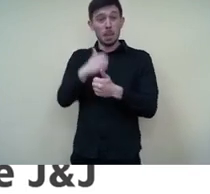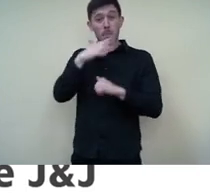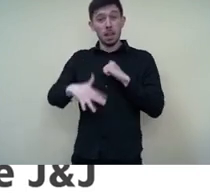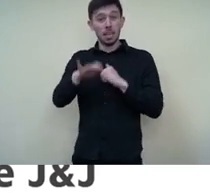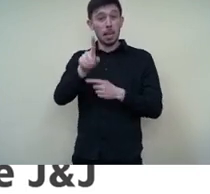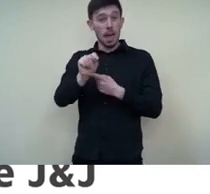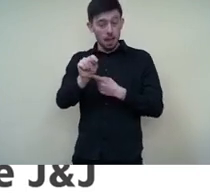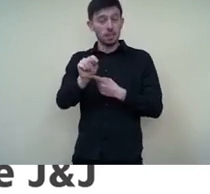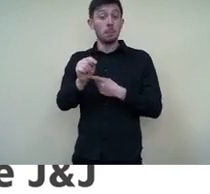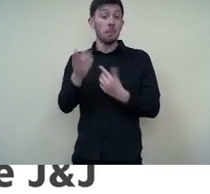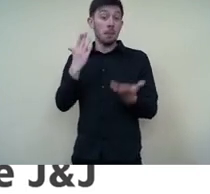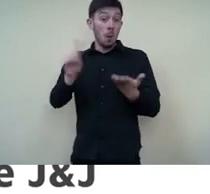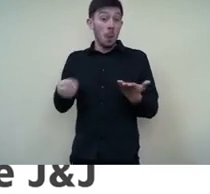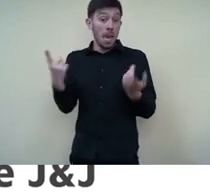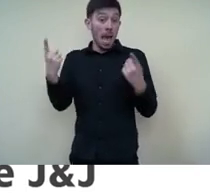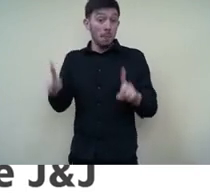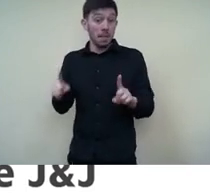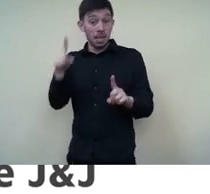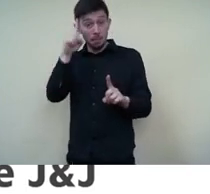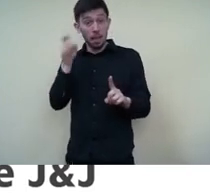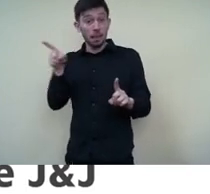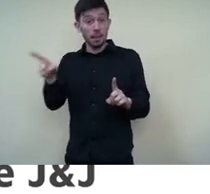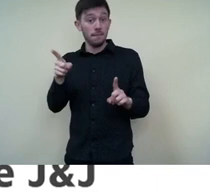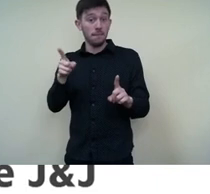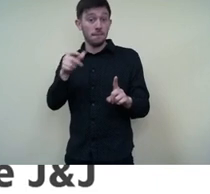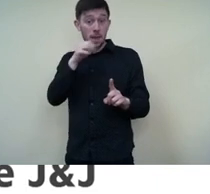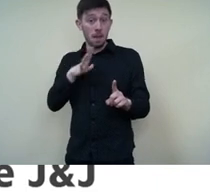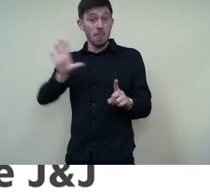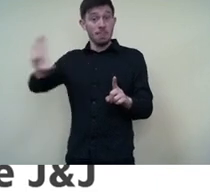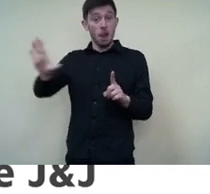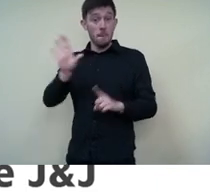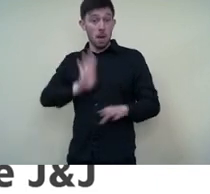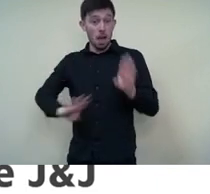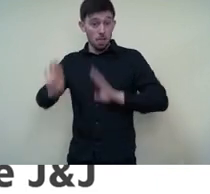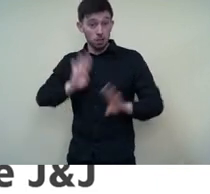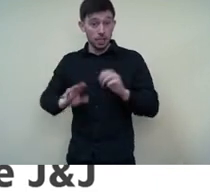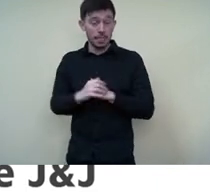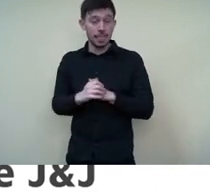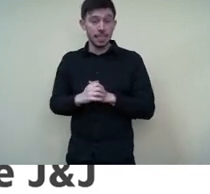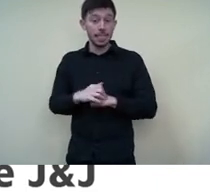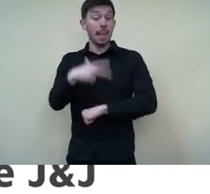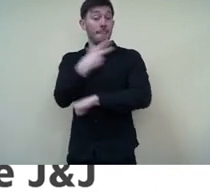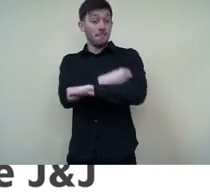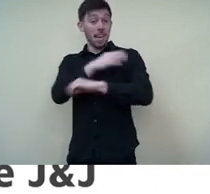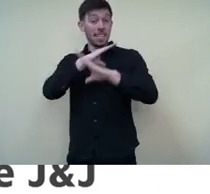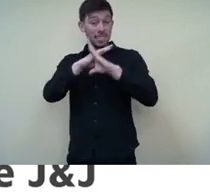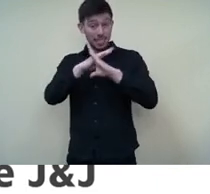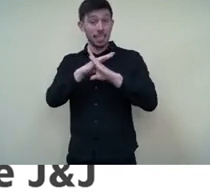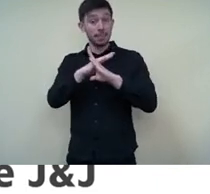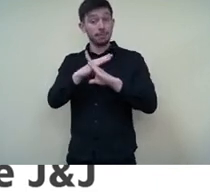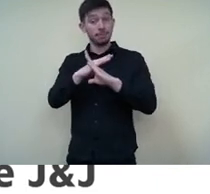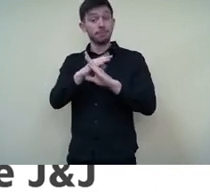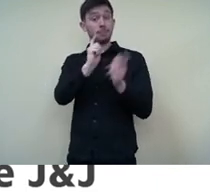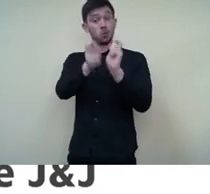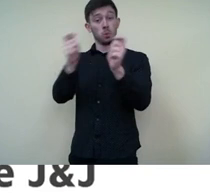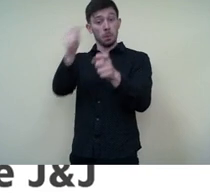just in females because of a biological sex-specific difference. But was the vaccine administered equally to both men and women so